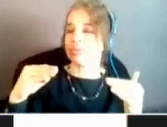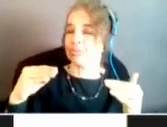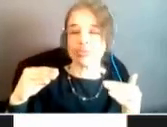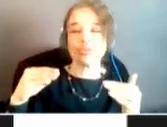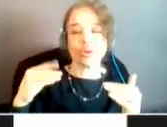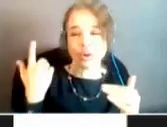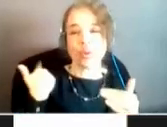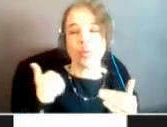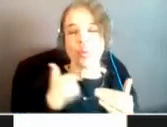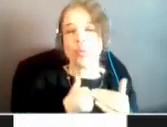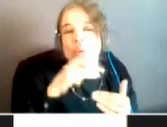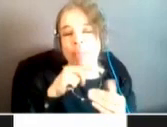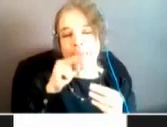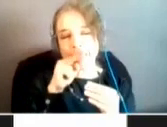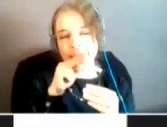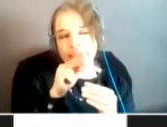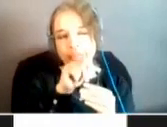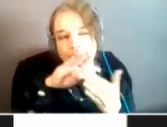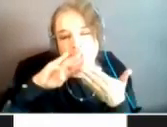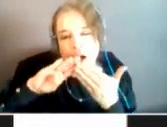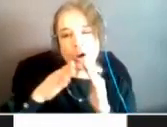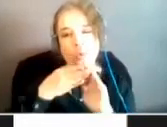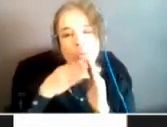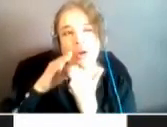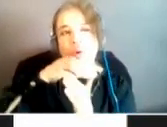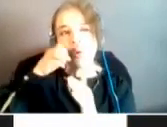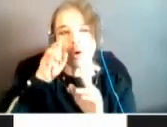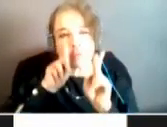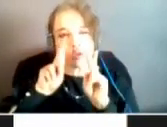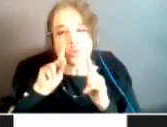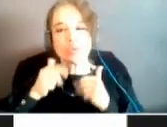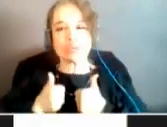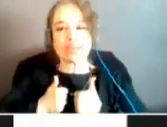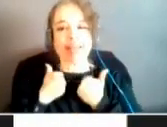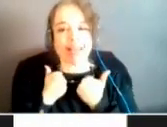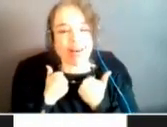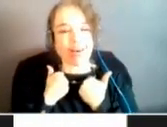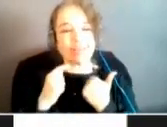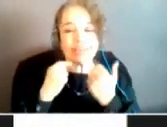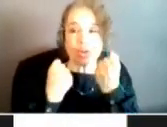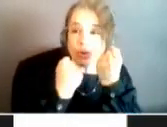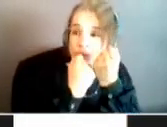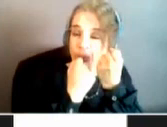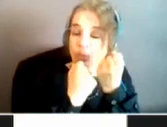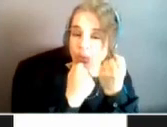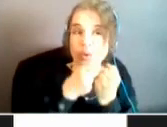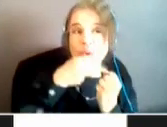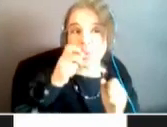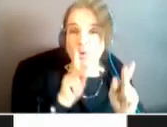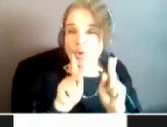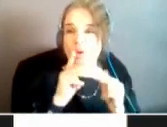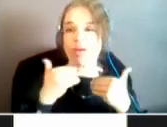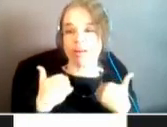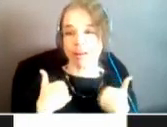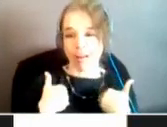And so we really need to look at communities in which older people live, and do they support, you know, older people having